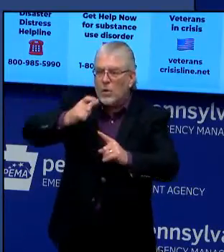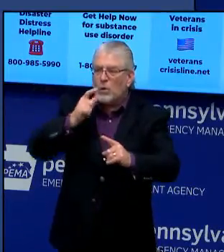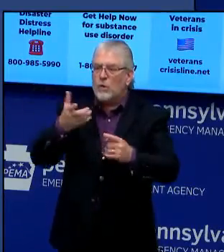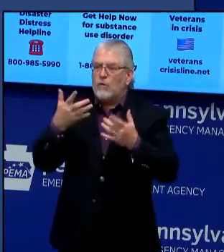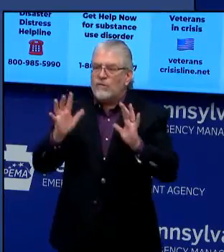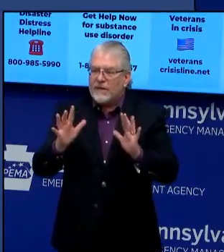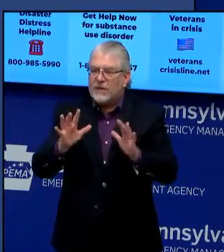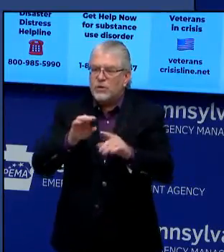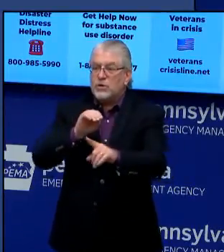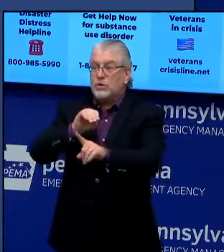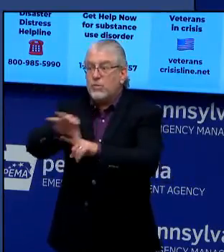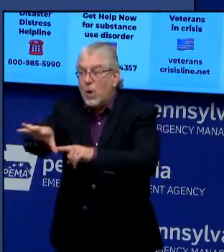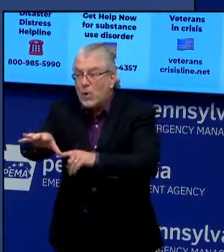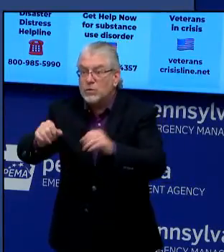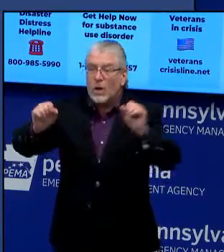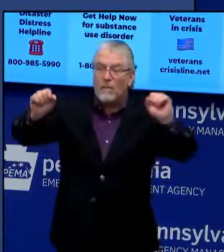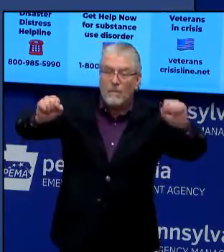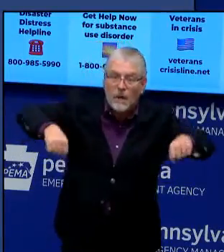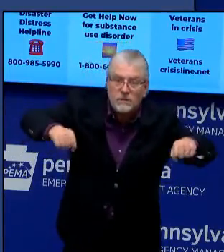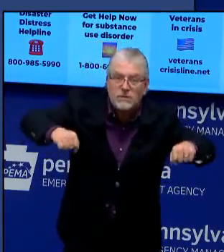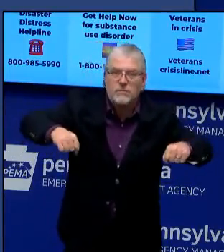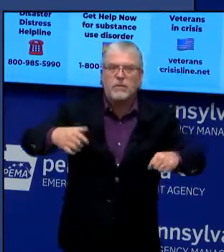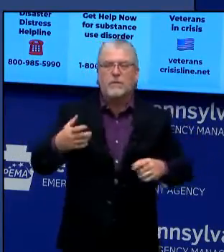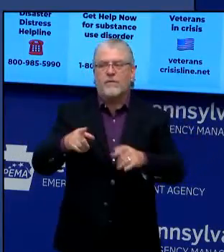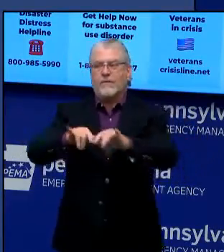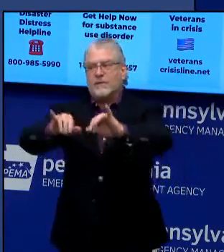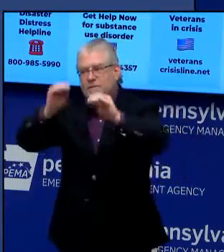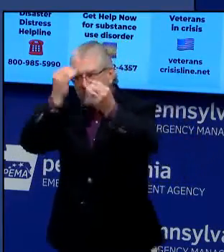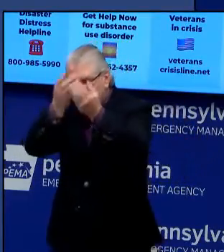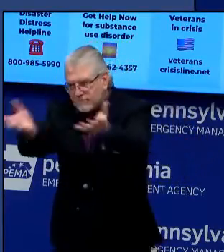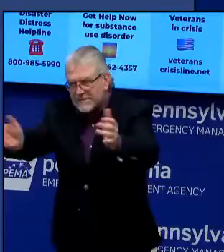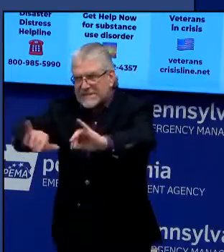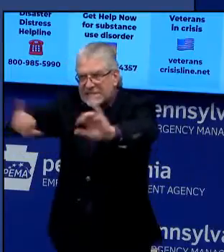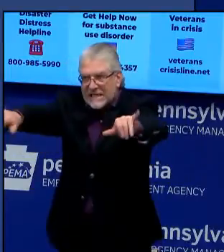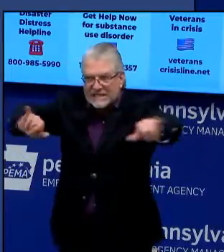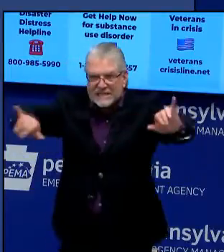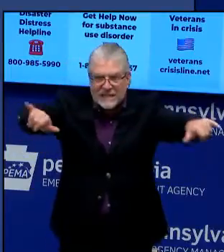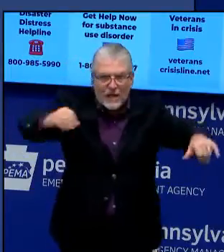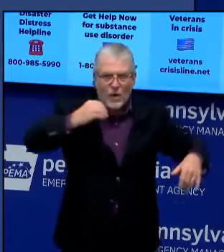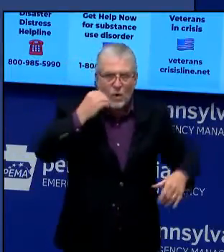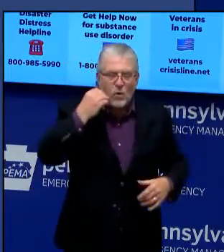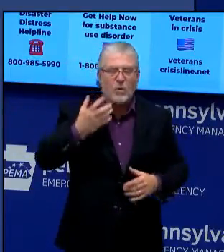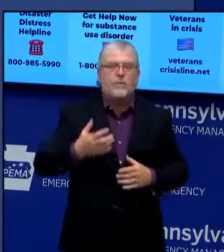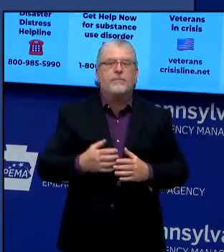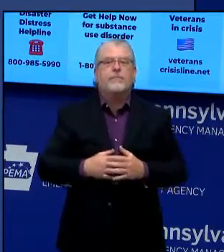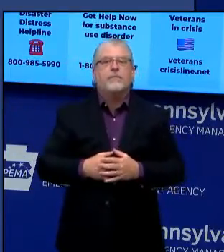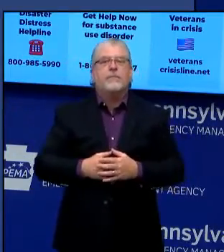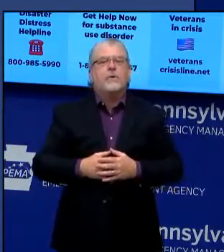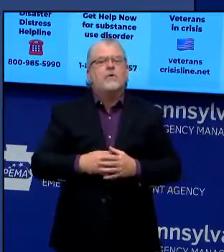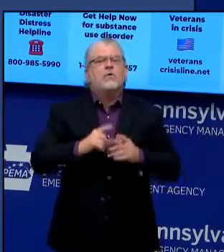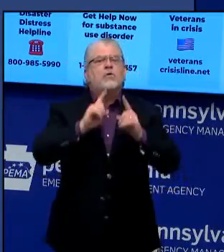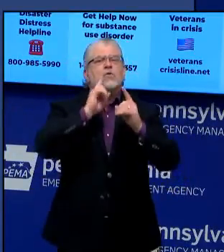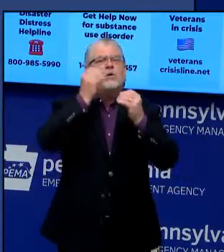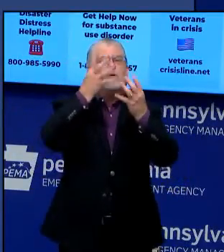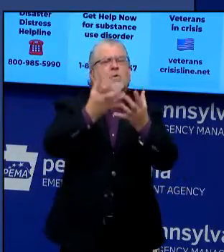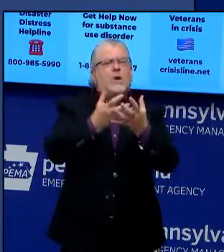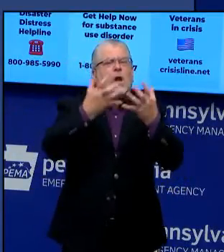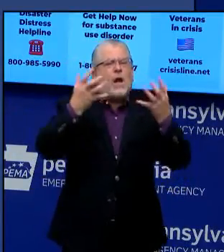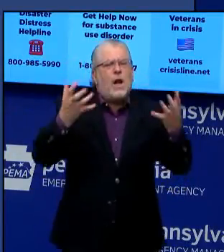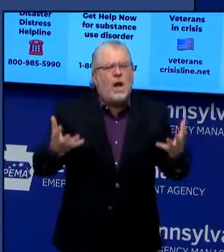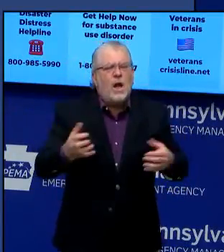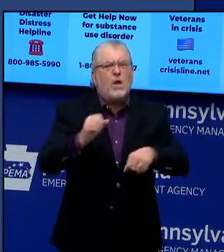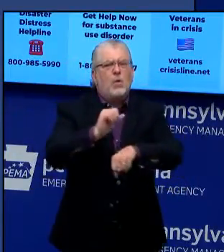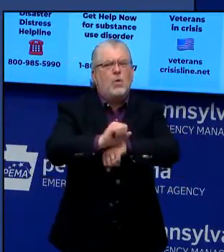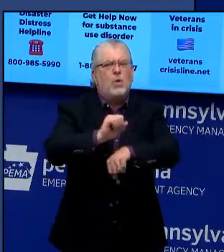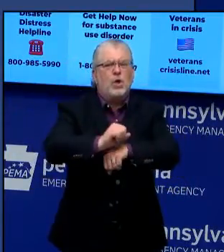and then making sure that they are notified and that they quarantine. I can't tell you how much work that means. We're going to have to add some staff. We do not have